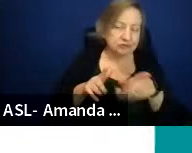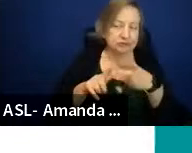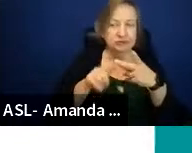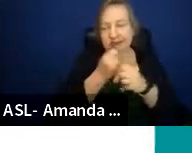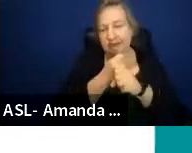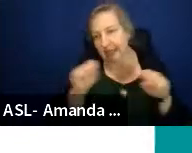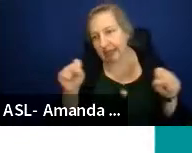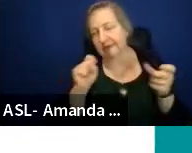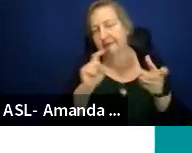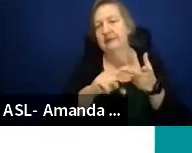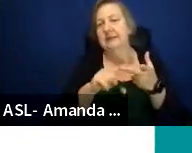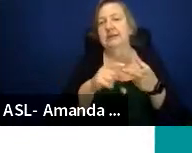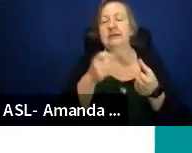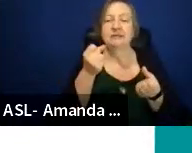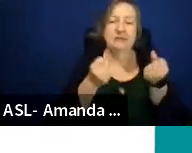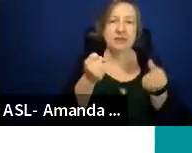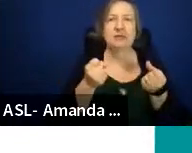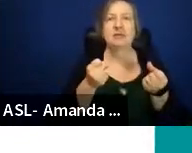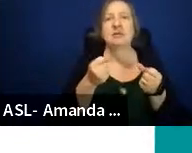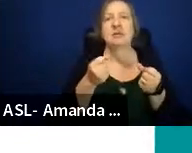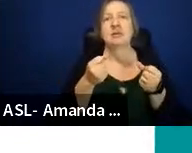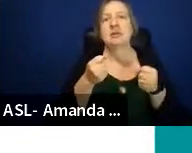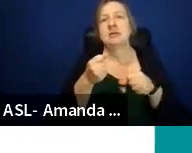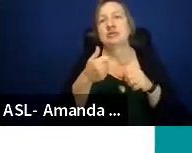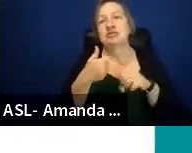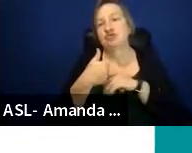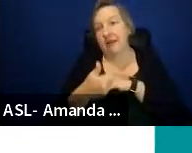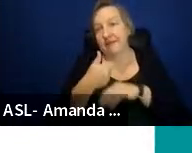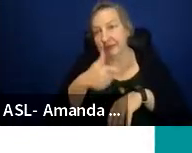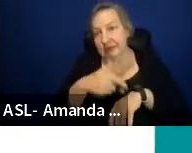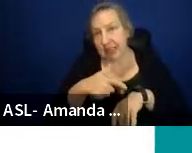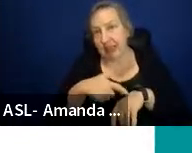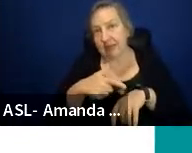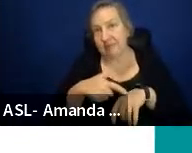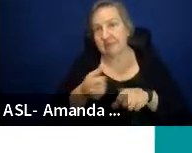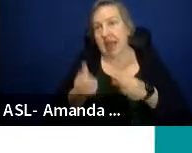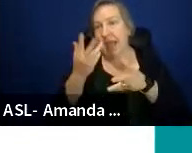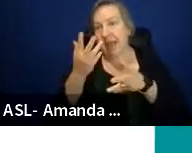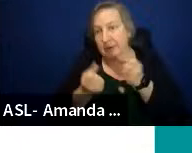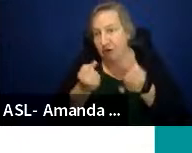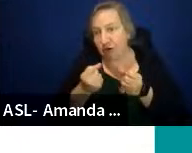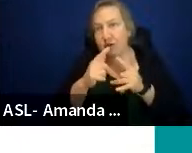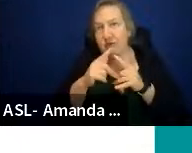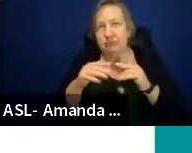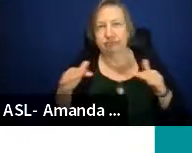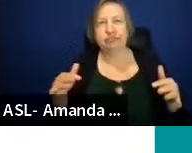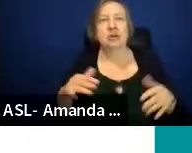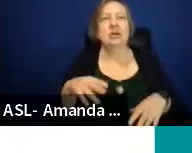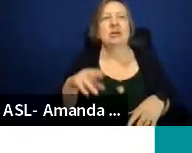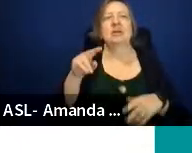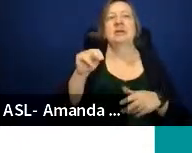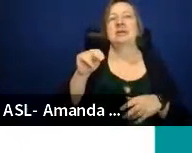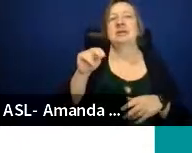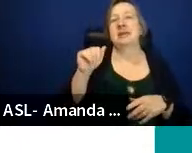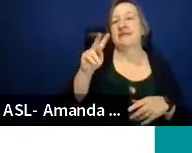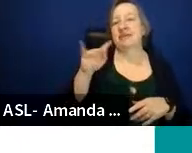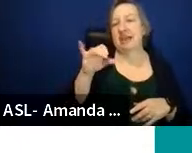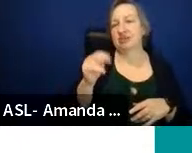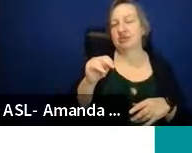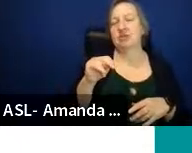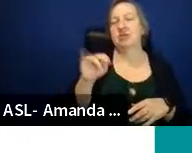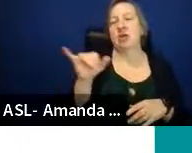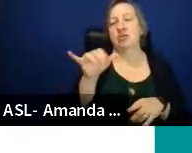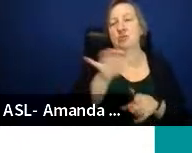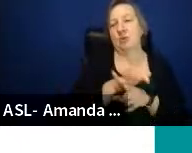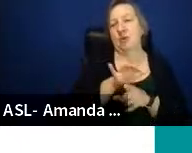safety, vehicle and transit travel times and volumes. Navigation was also popular. That was at